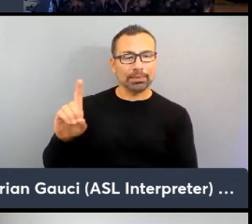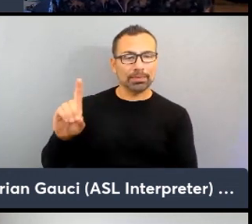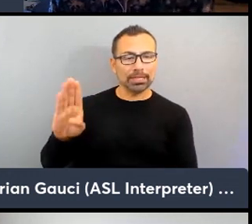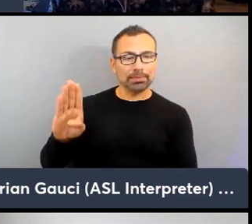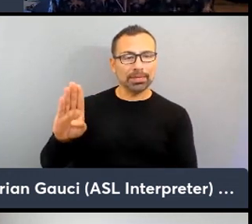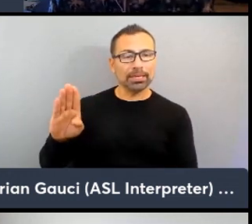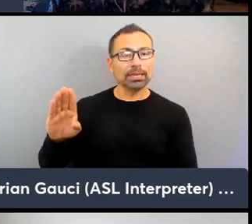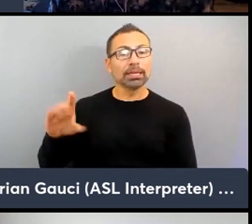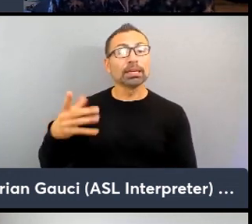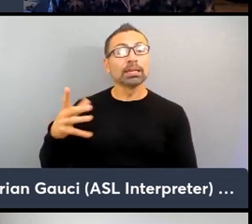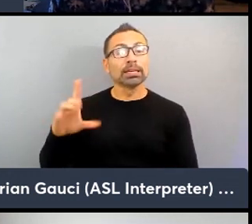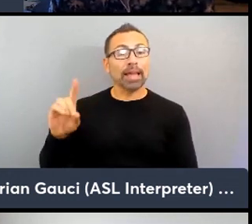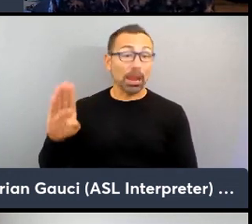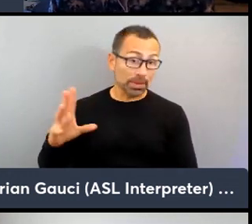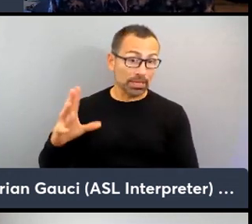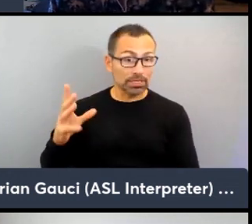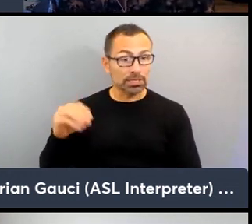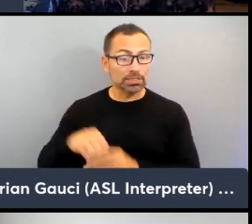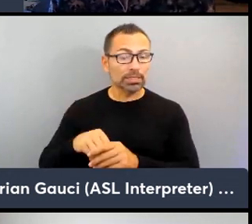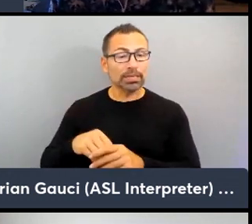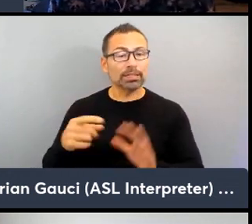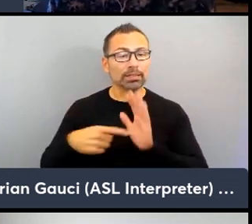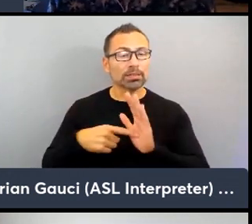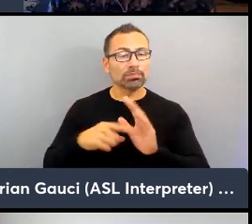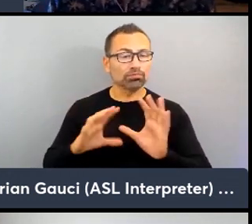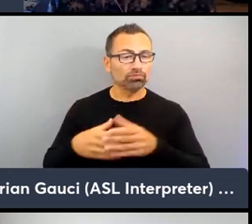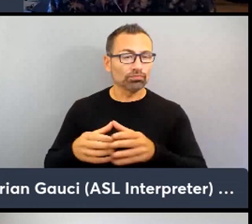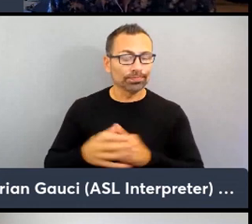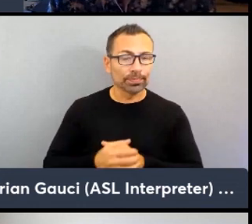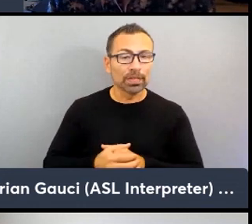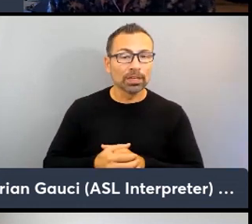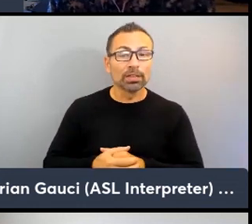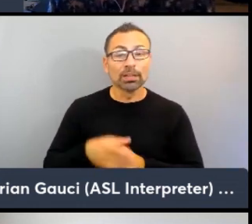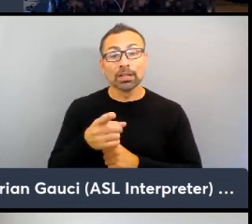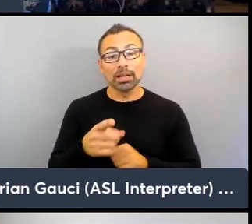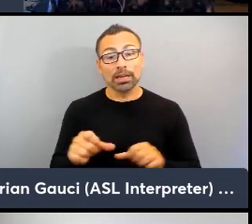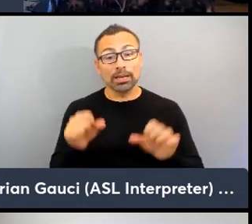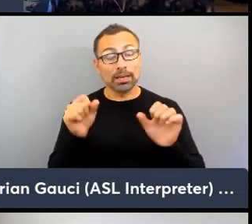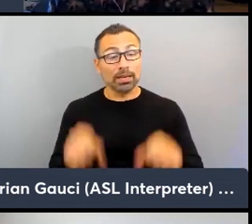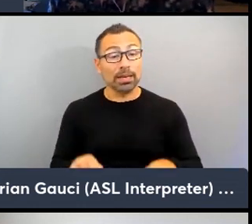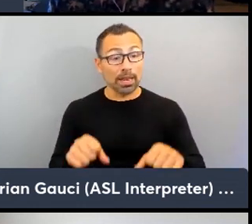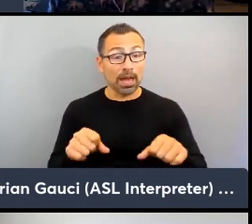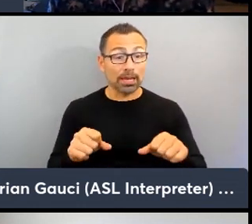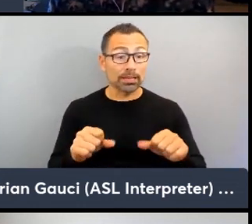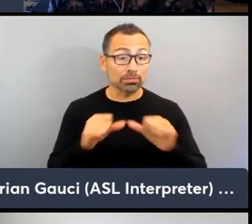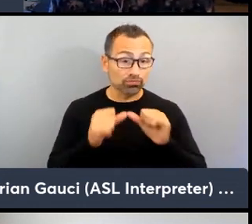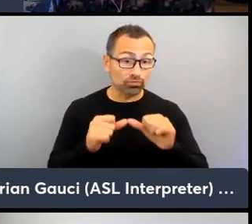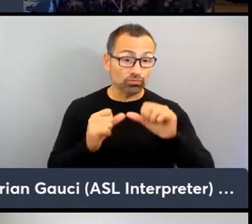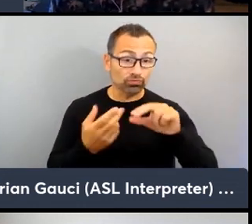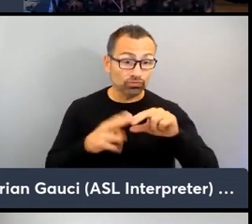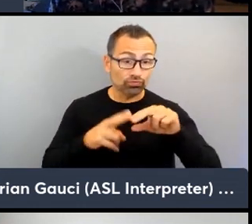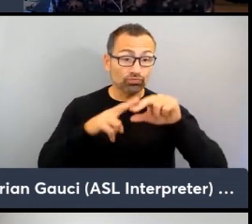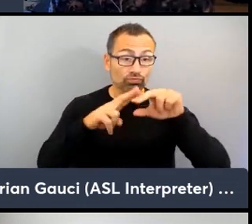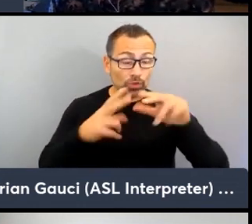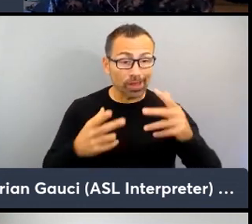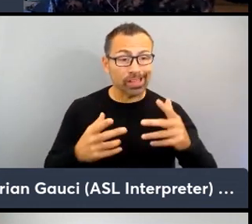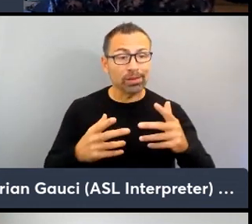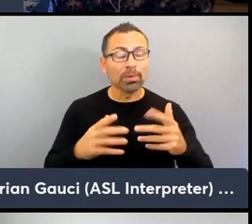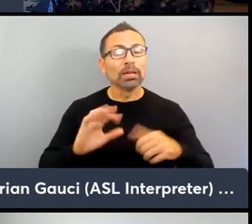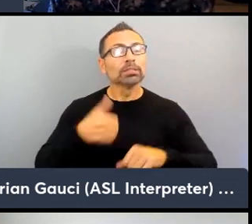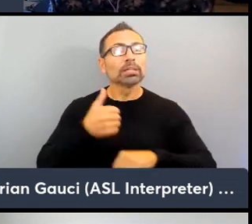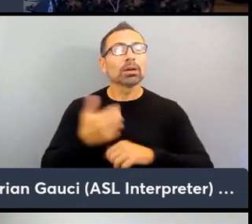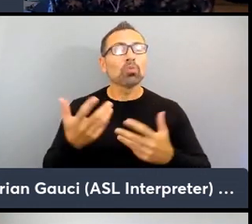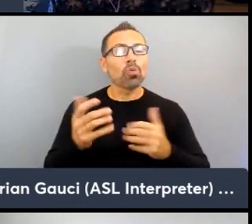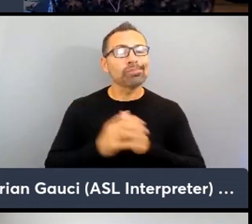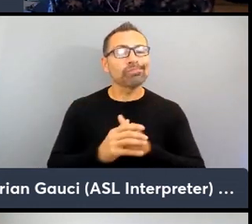collection. And with that, I could build on top of that continually by building an alarm, for example. So you see here, I have